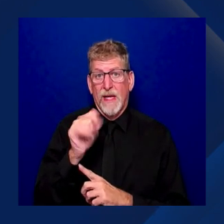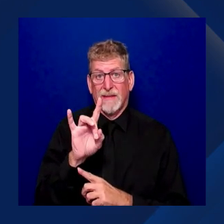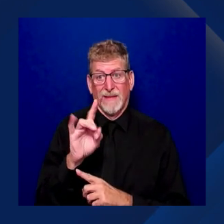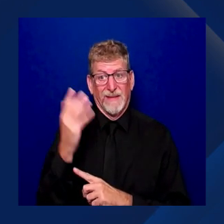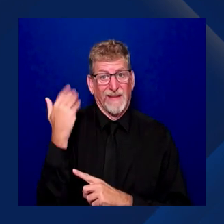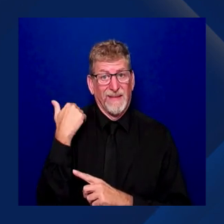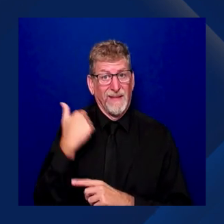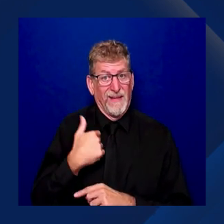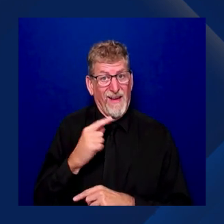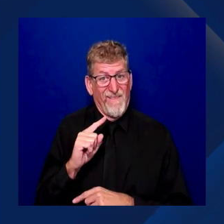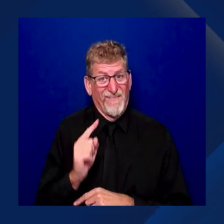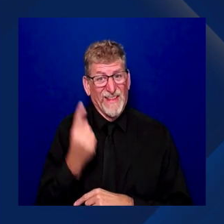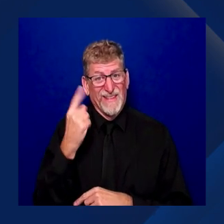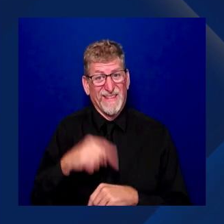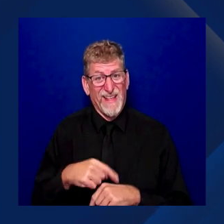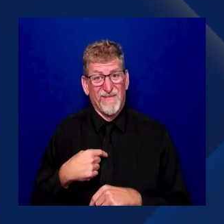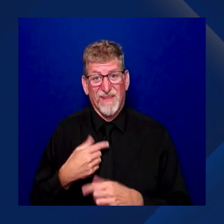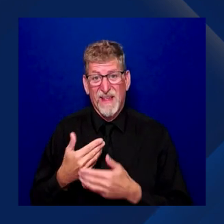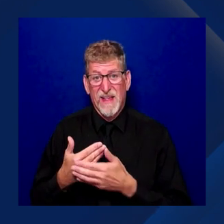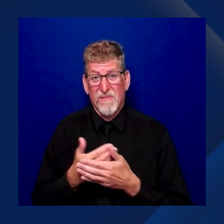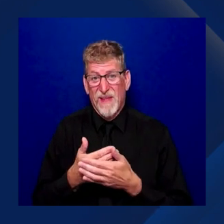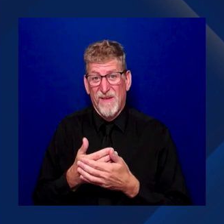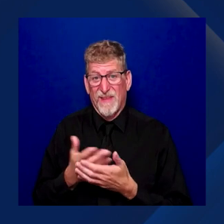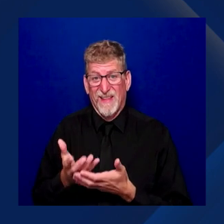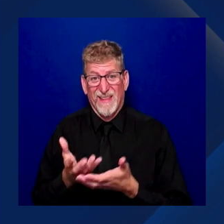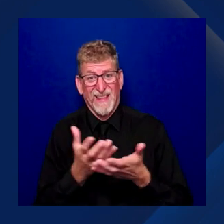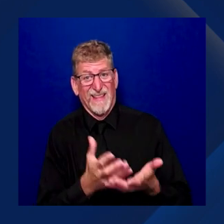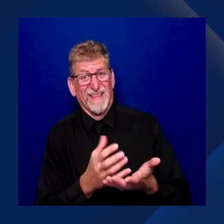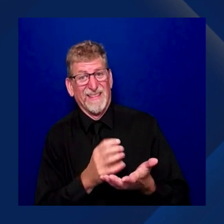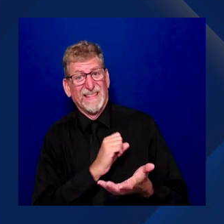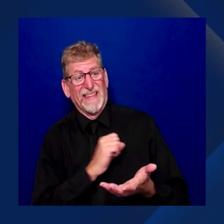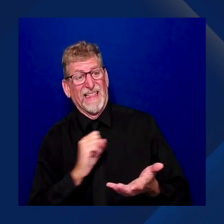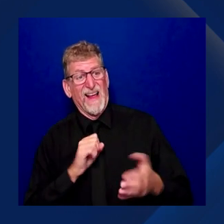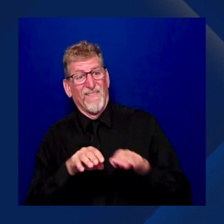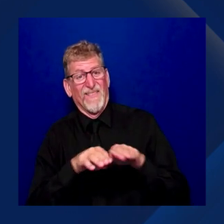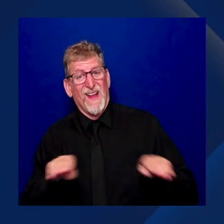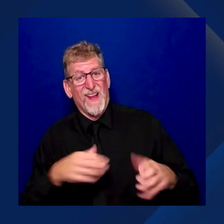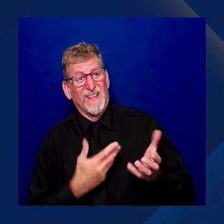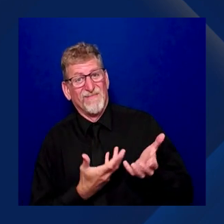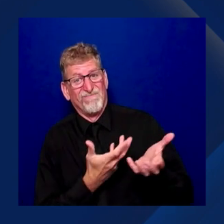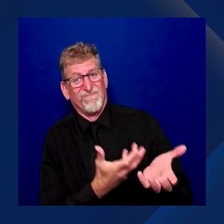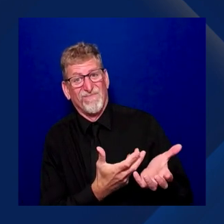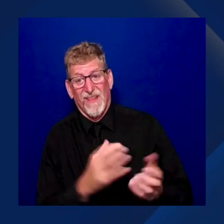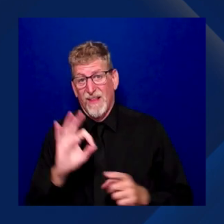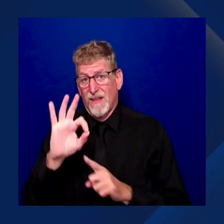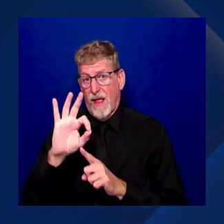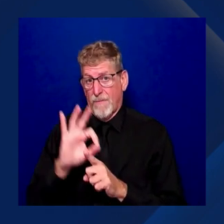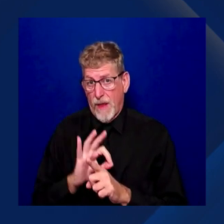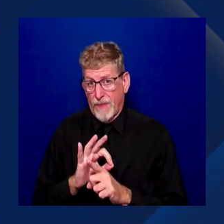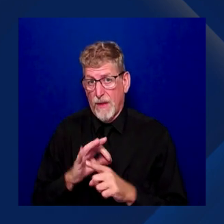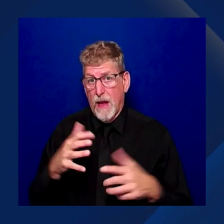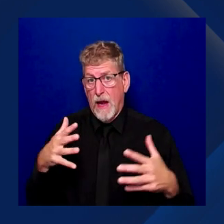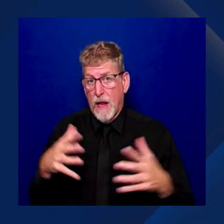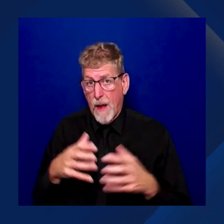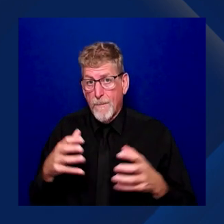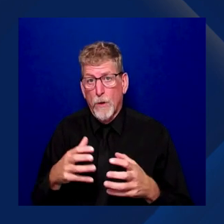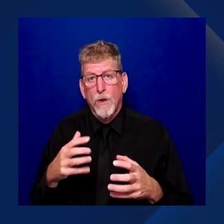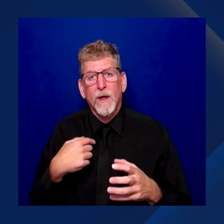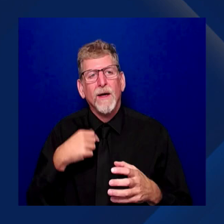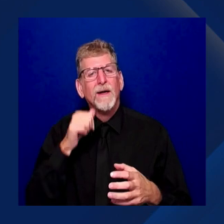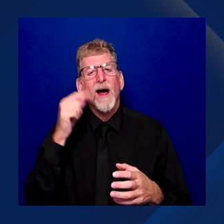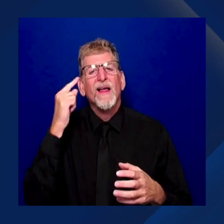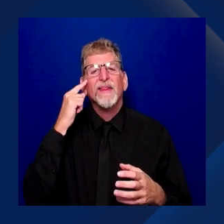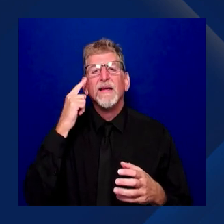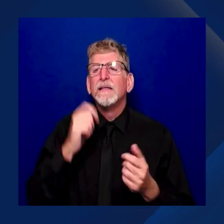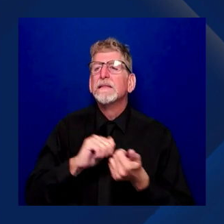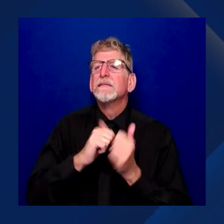But through my 9 months of pregnancy and my time in labor, I wasn't thinking about changing the Senate rules. I was thinking about staying healthy.